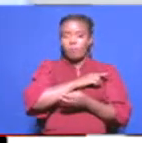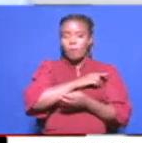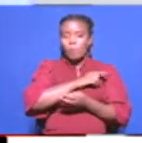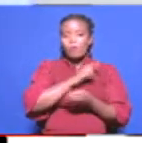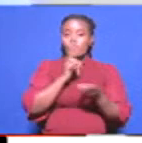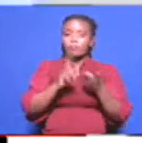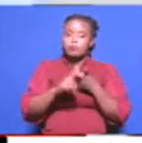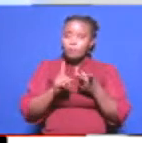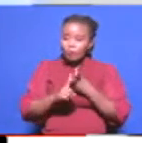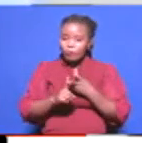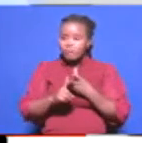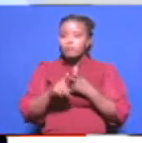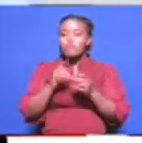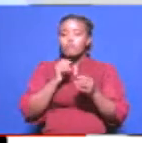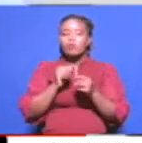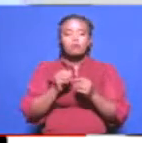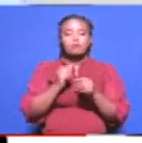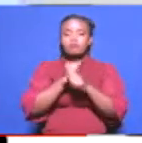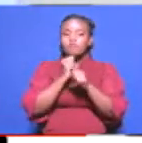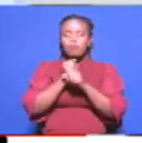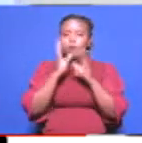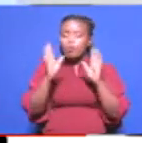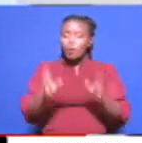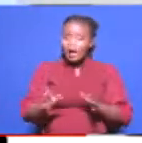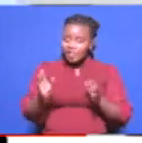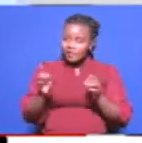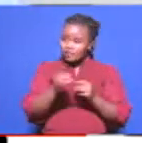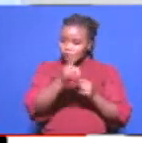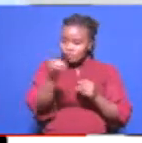watu wa kufanya kazi munao.